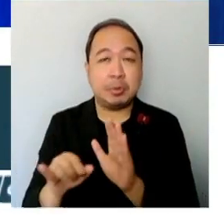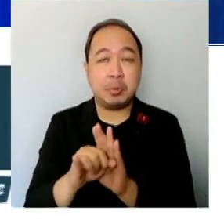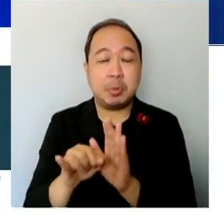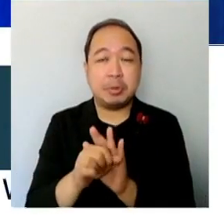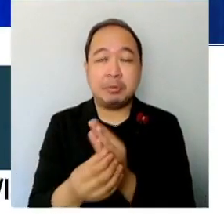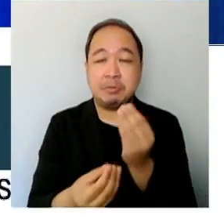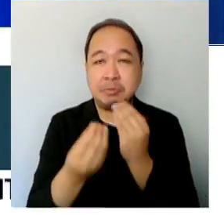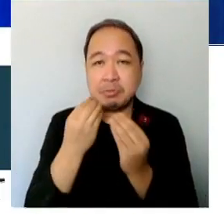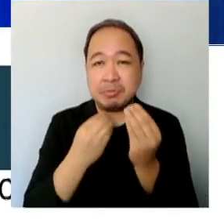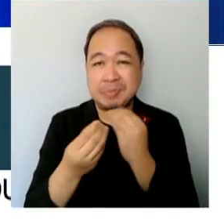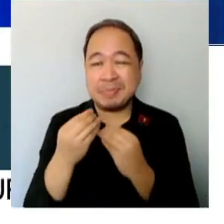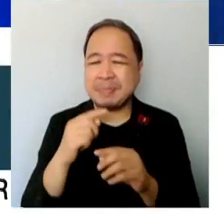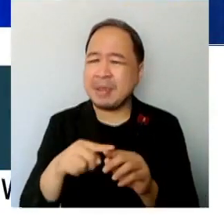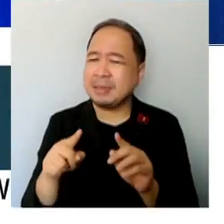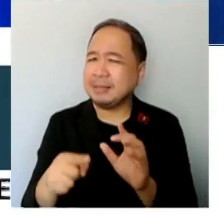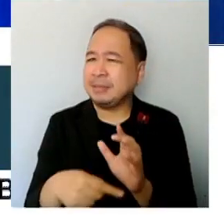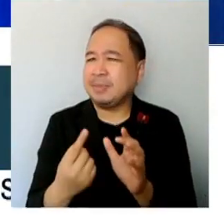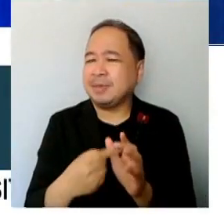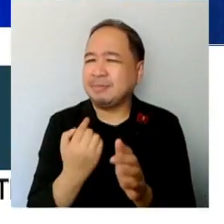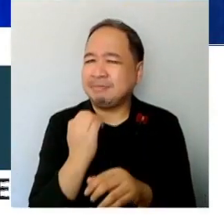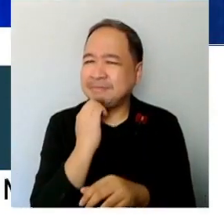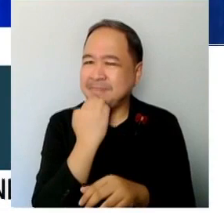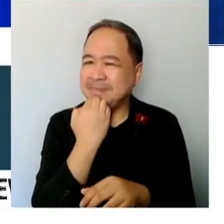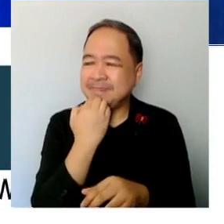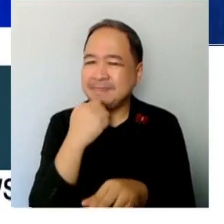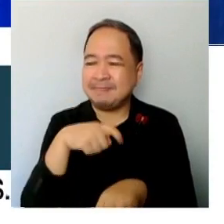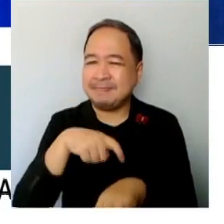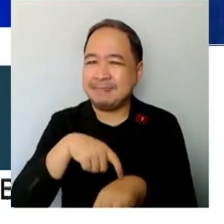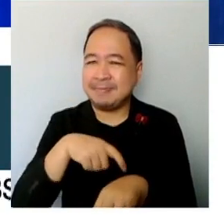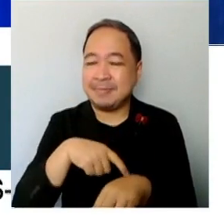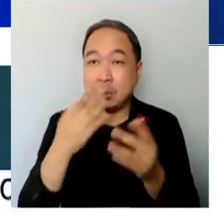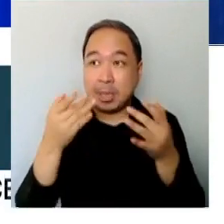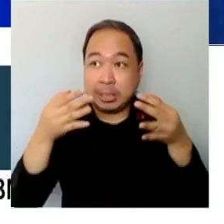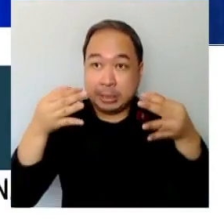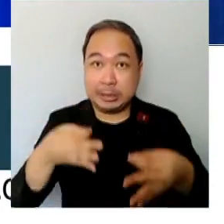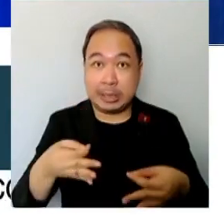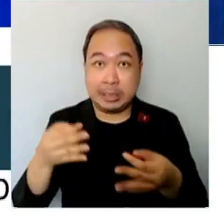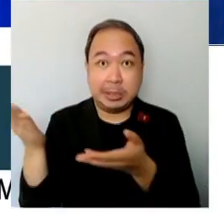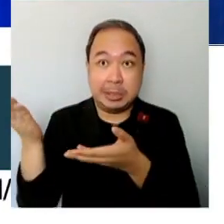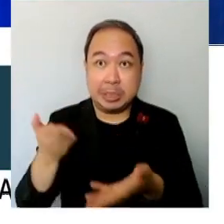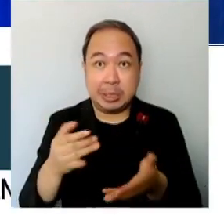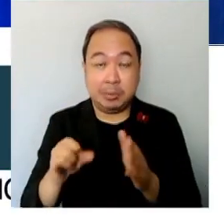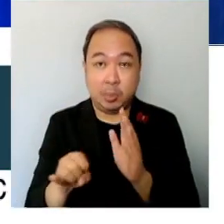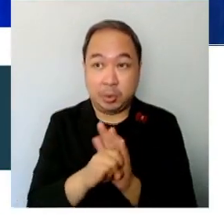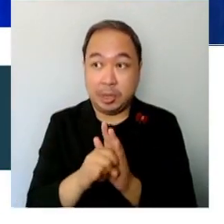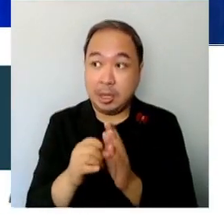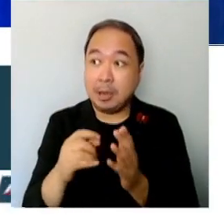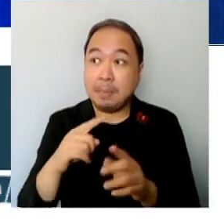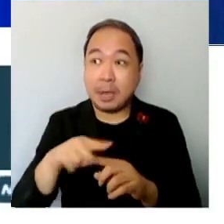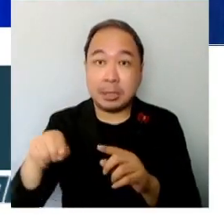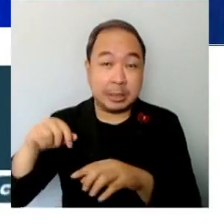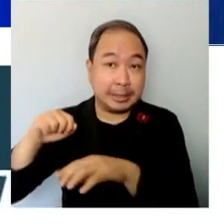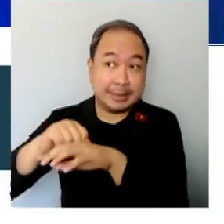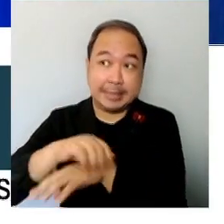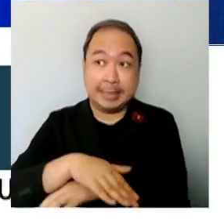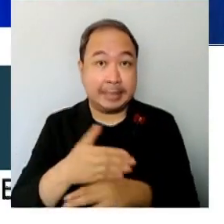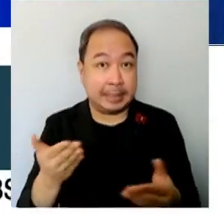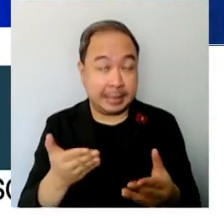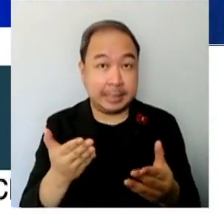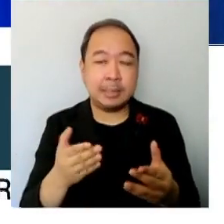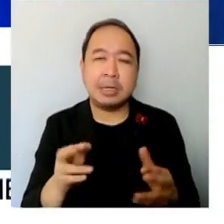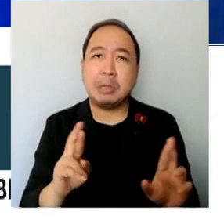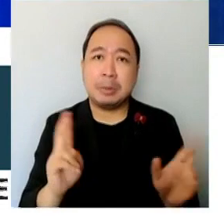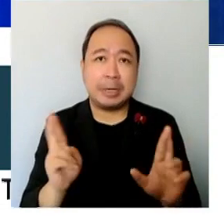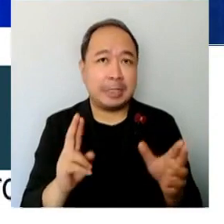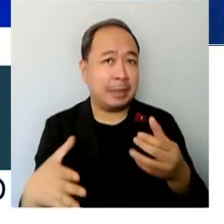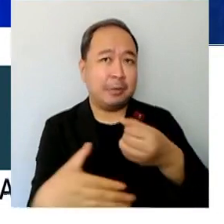mali yung timing. Kasi magdidesisyon ka mag-import, tapos darating dito sa atin, eh, tamang-tamang nag-aani naman yung